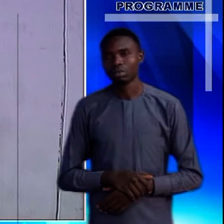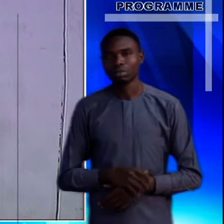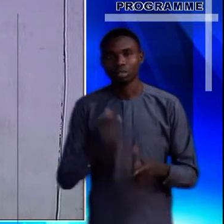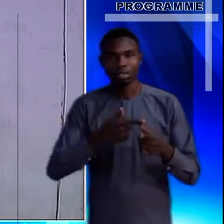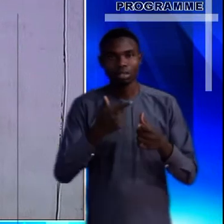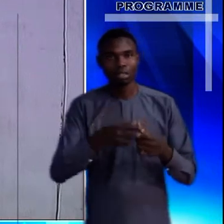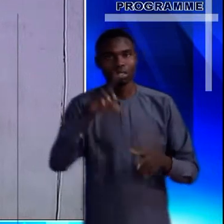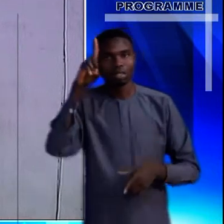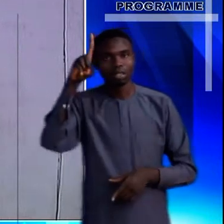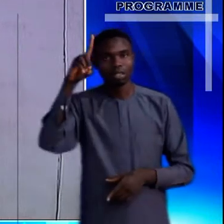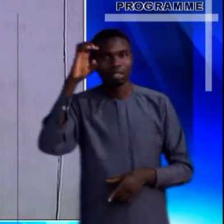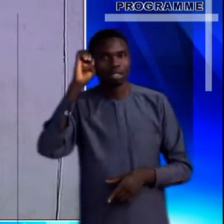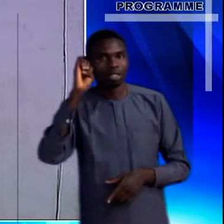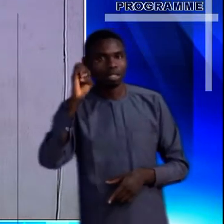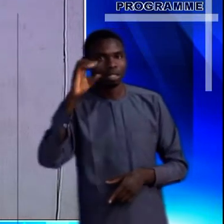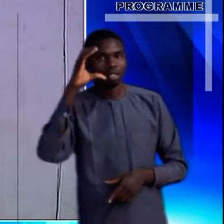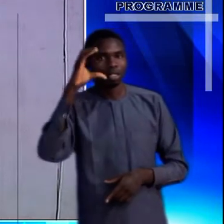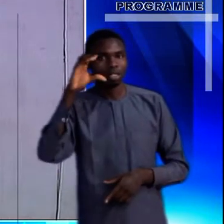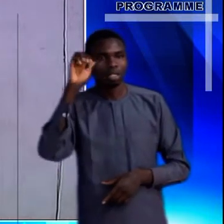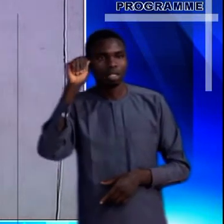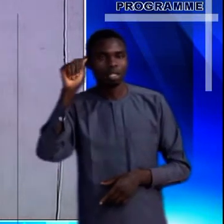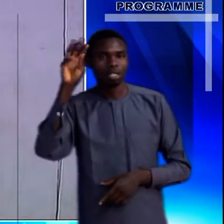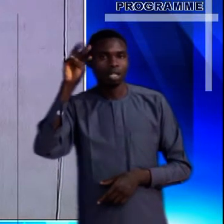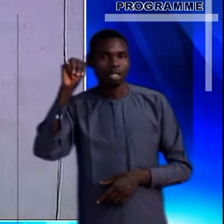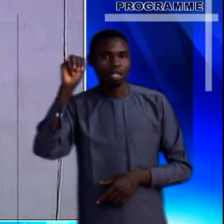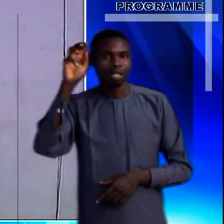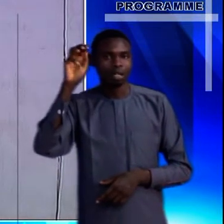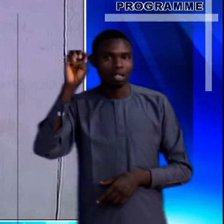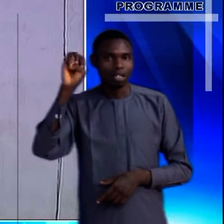decameter, which has a symbol of